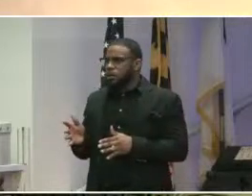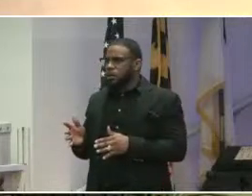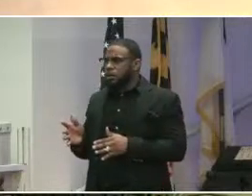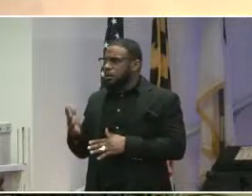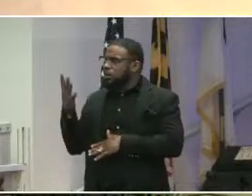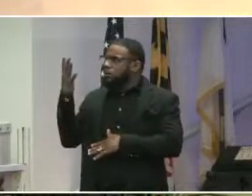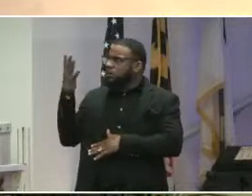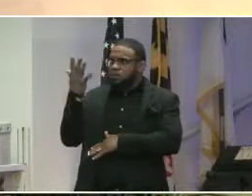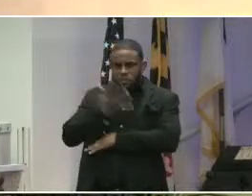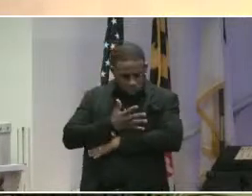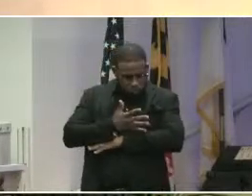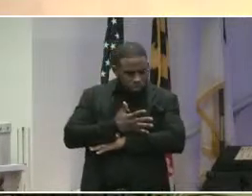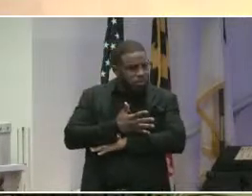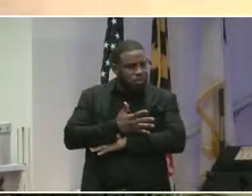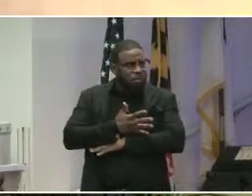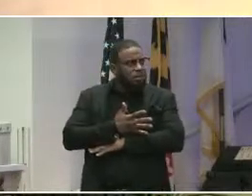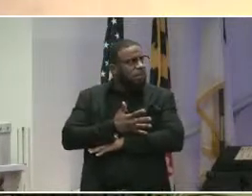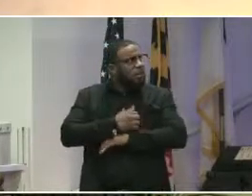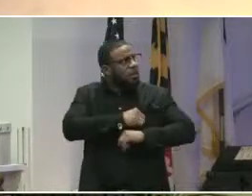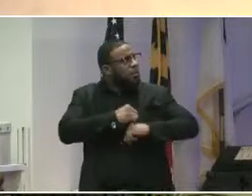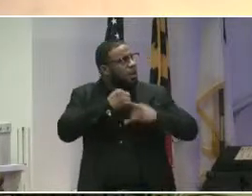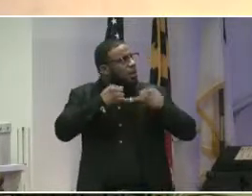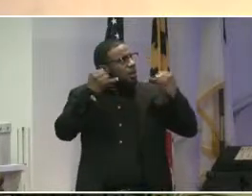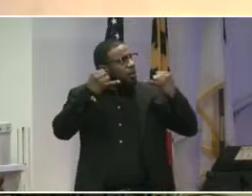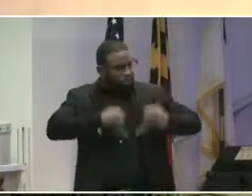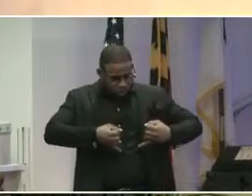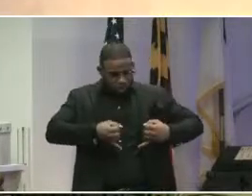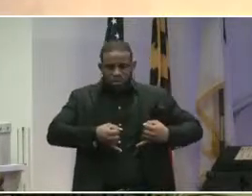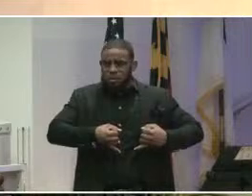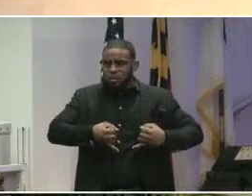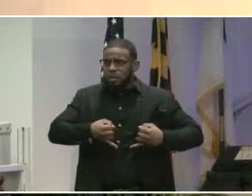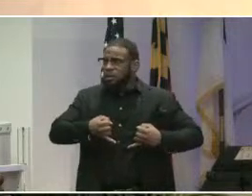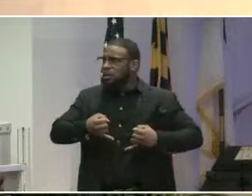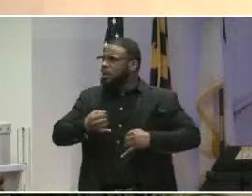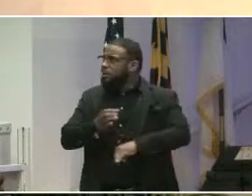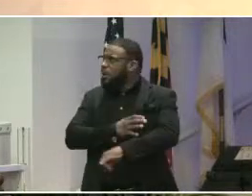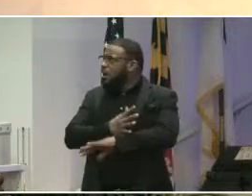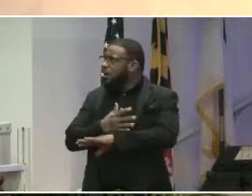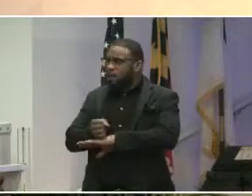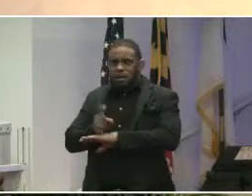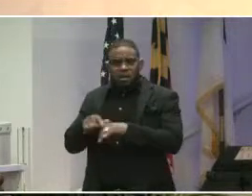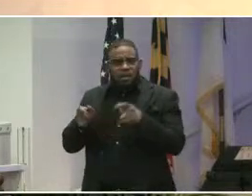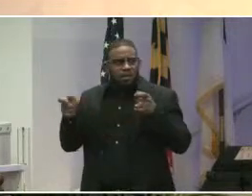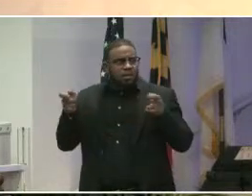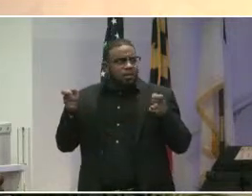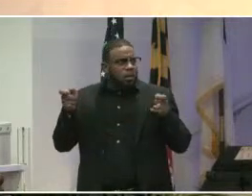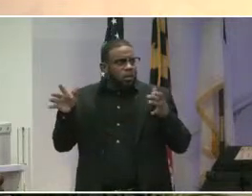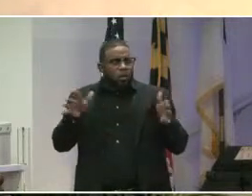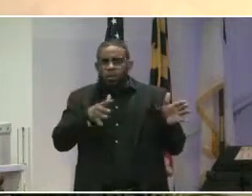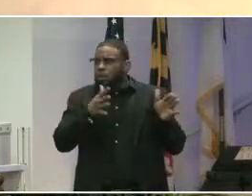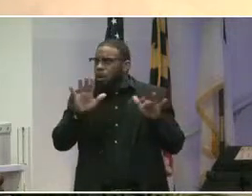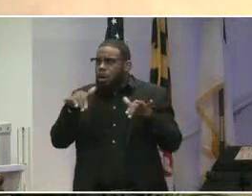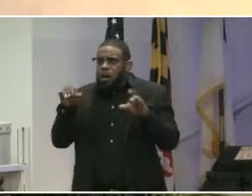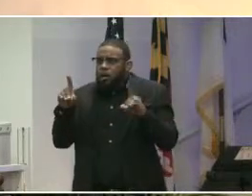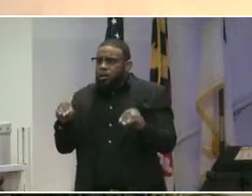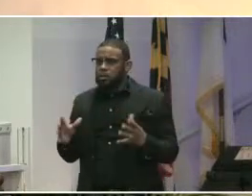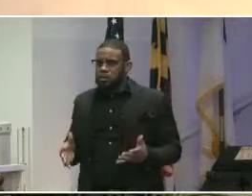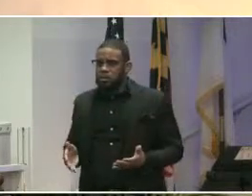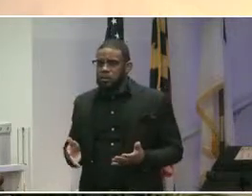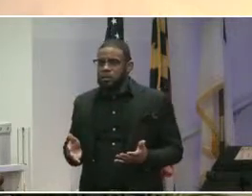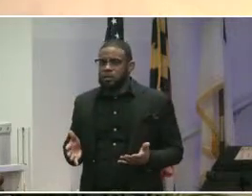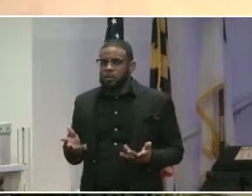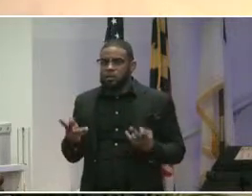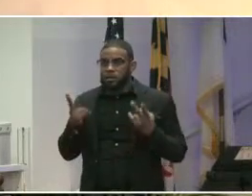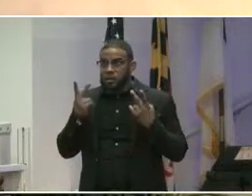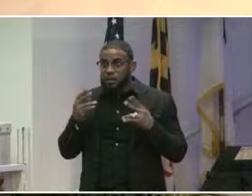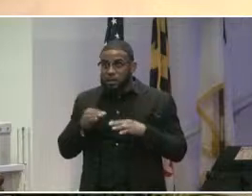down. Power lines down. Power goes out. You can't control the wind. All you can do is